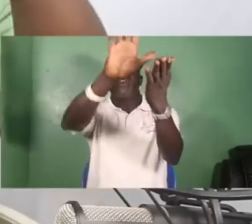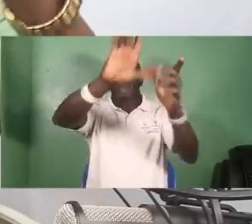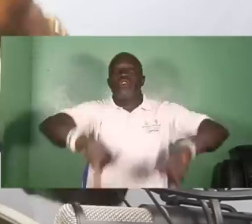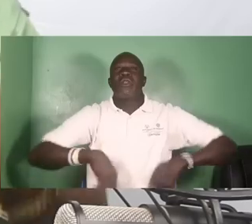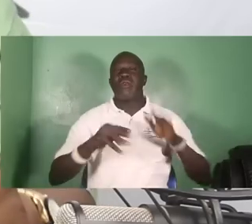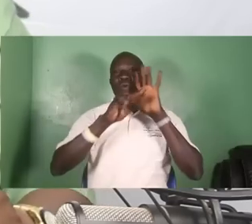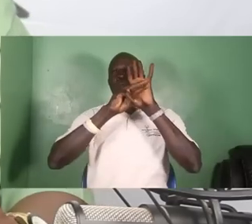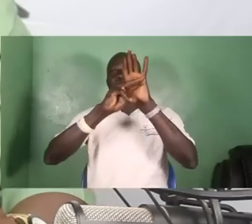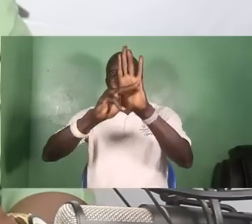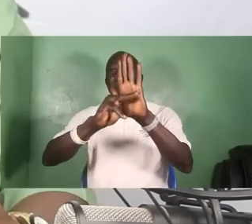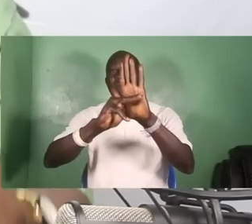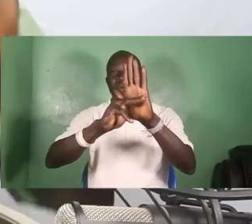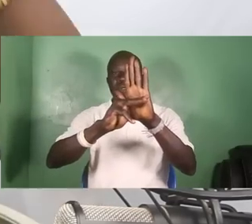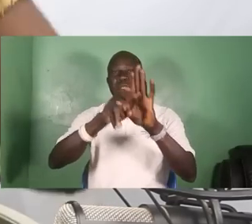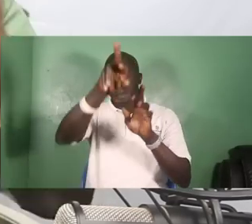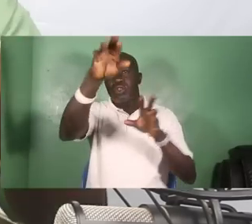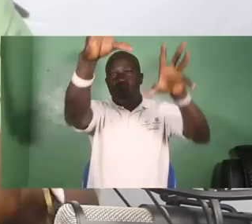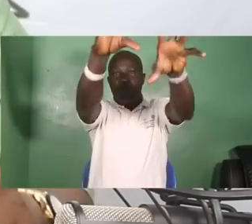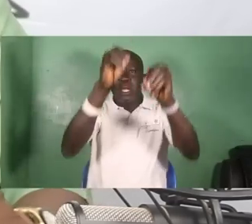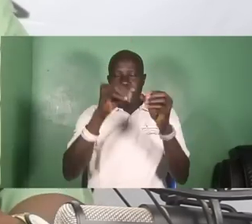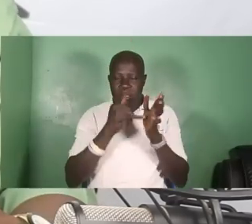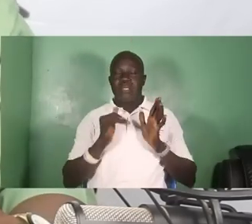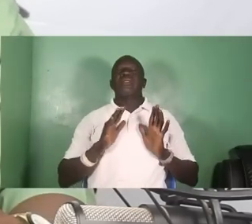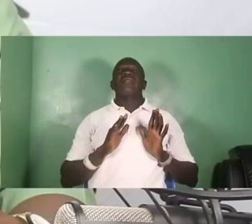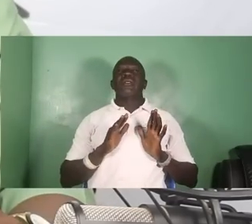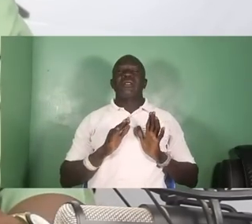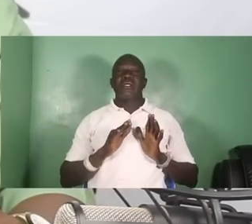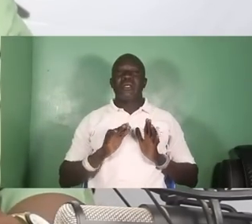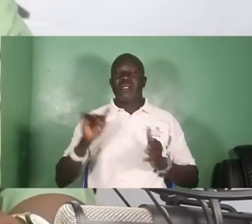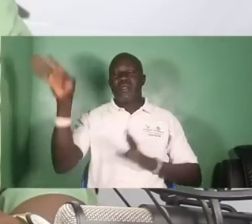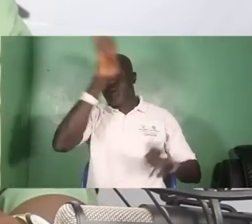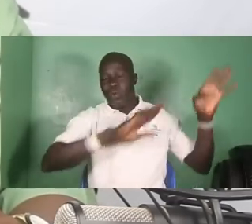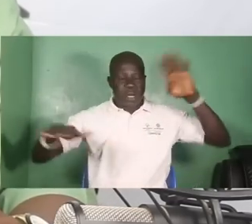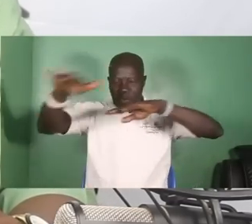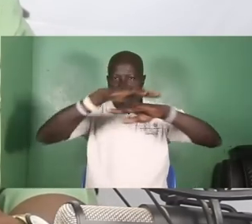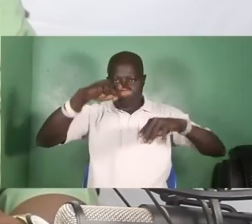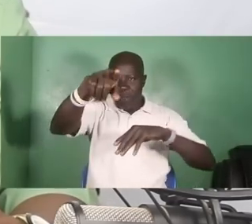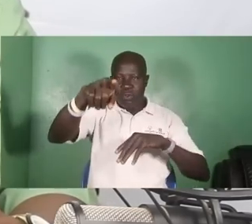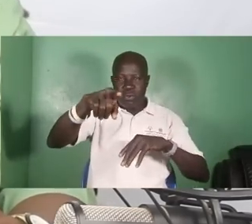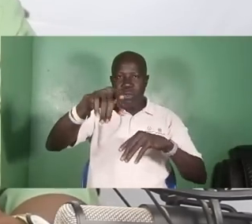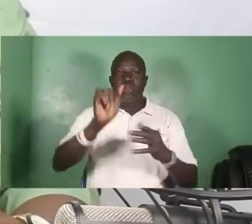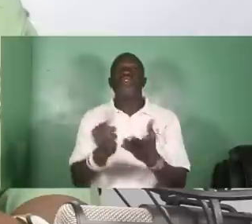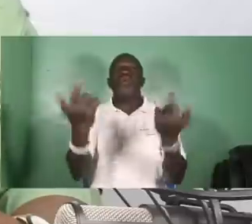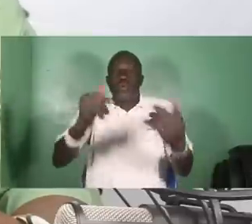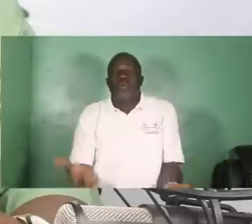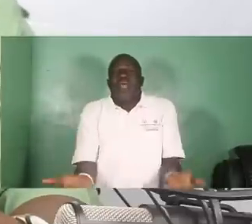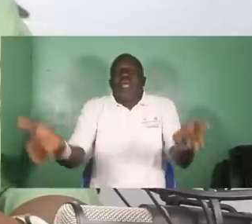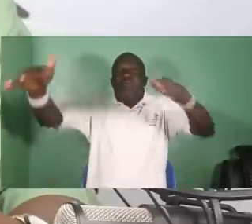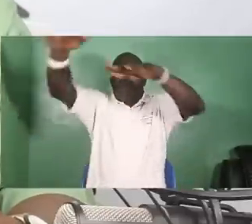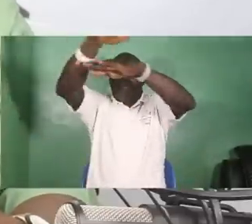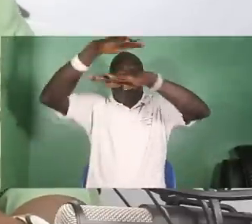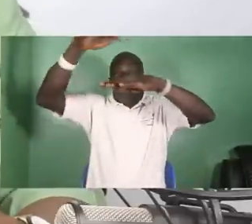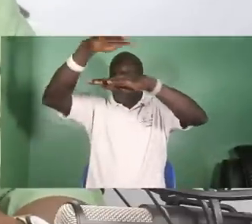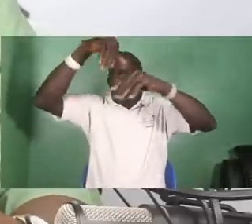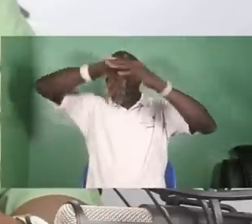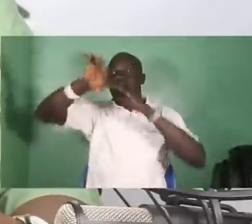re ma fo. Amen. Wa ri mu. Amen. Ogun ki yo gori re. Amen. O ma leke sa.